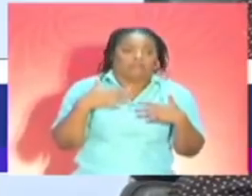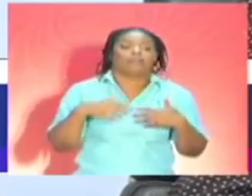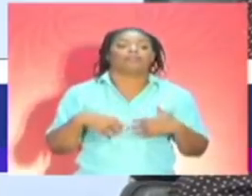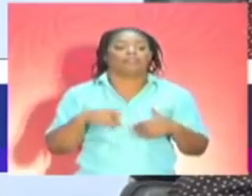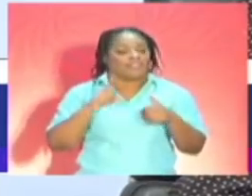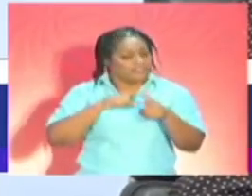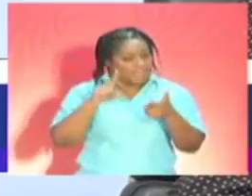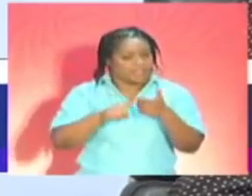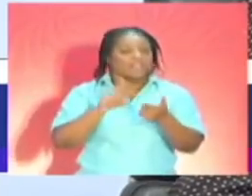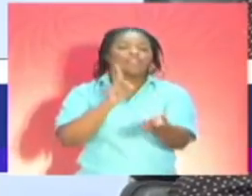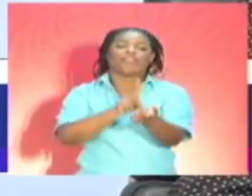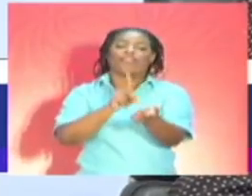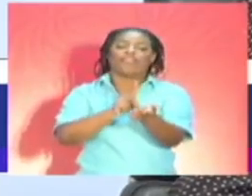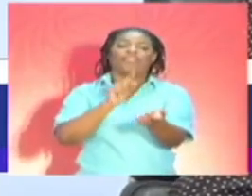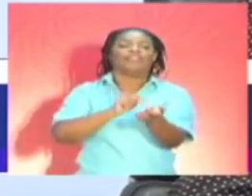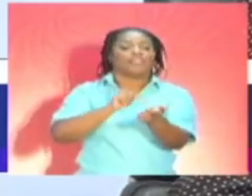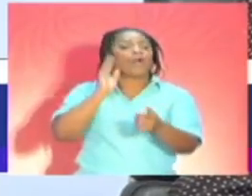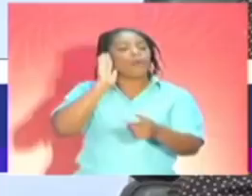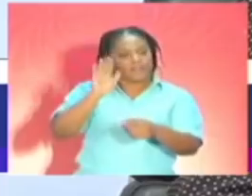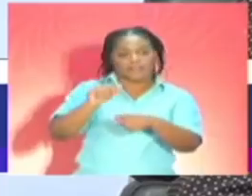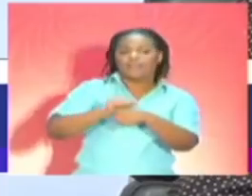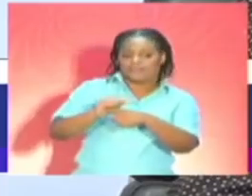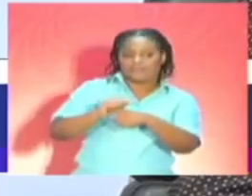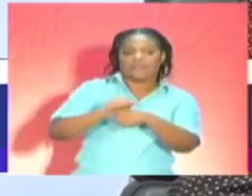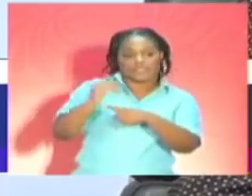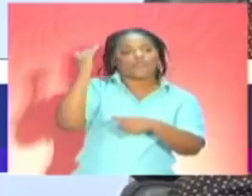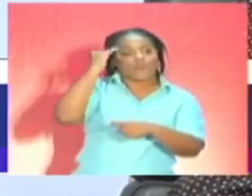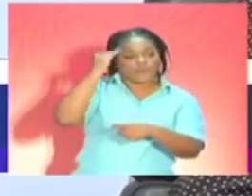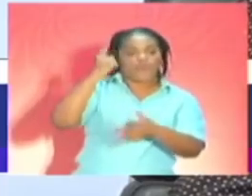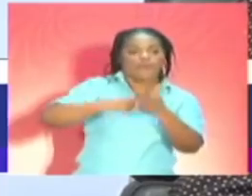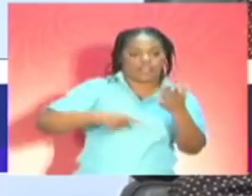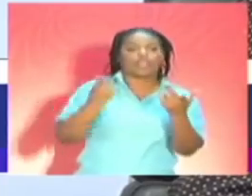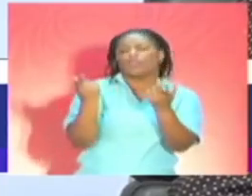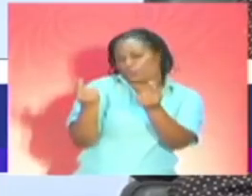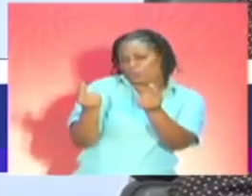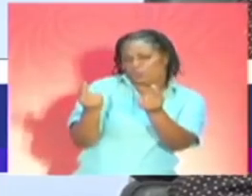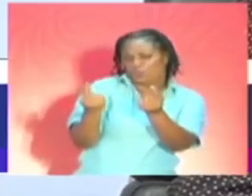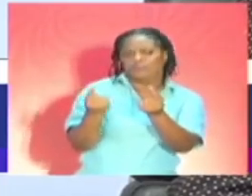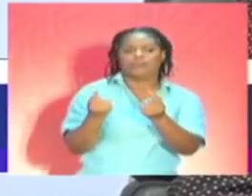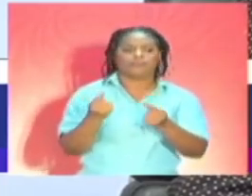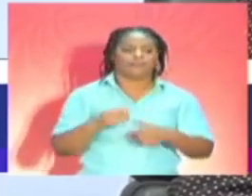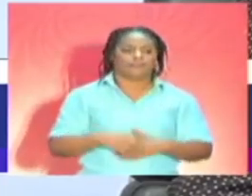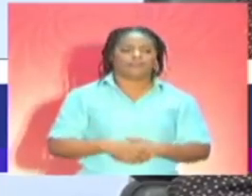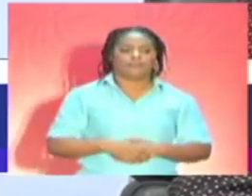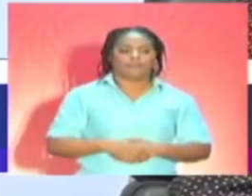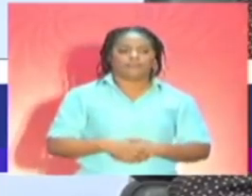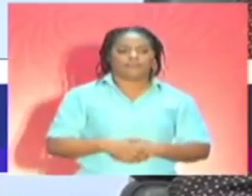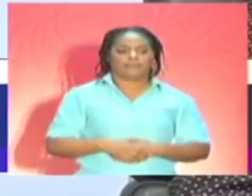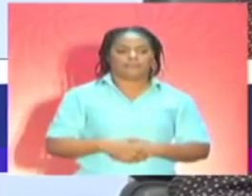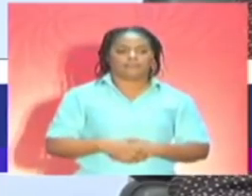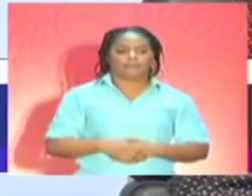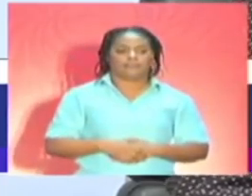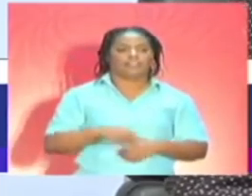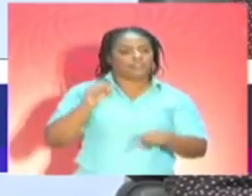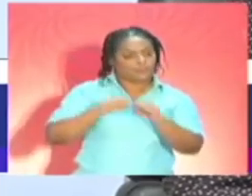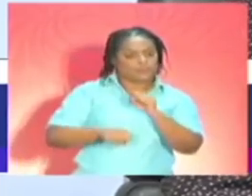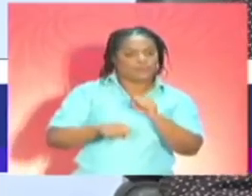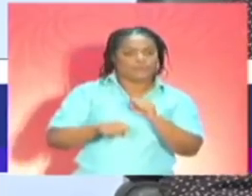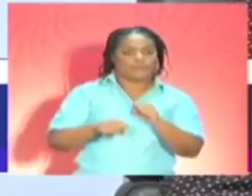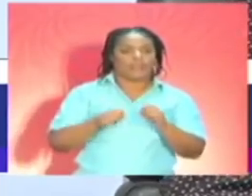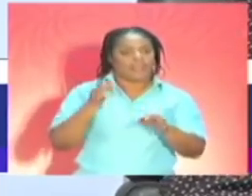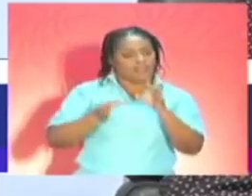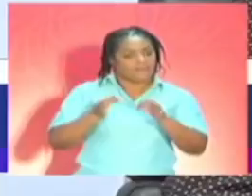practitioners are trained to treat with them, to manage them. So it's even that the possibility of having an anxiety